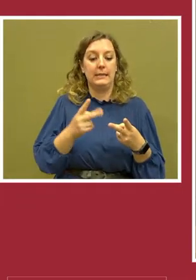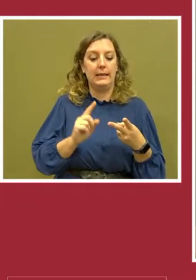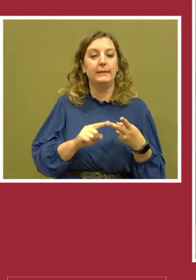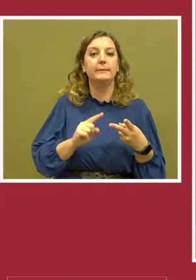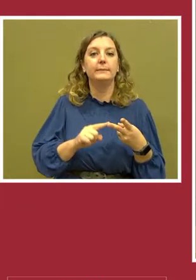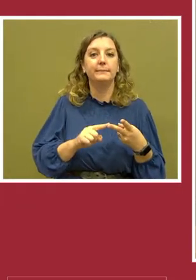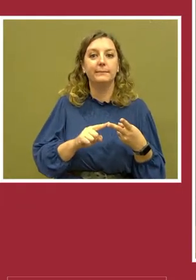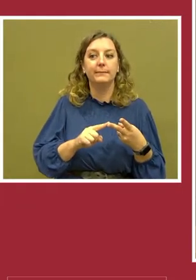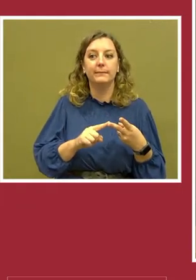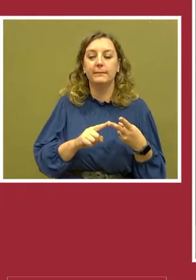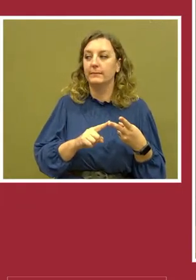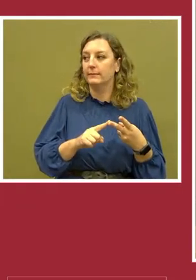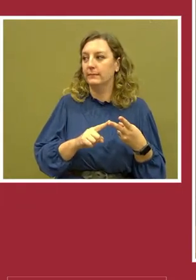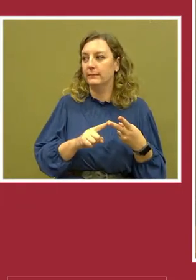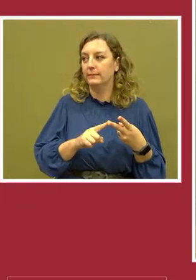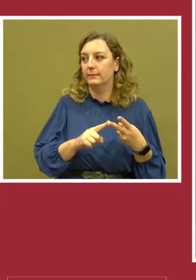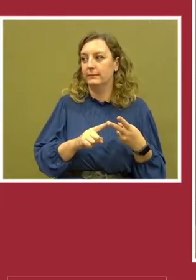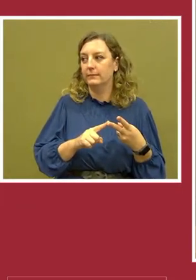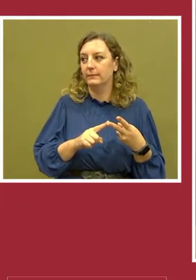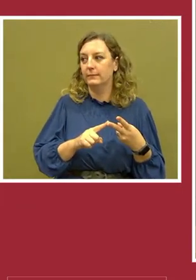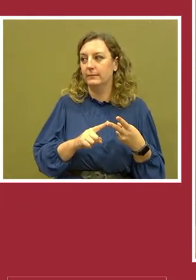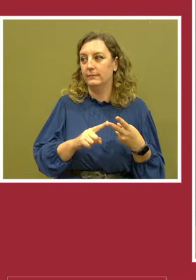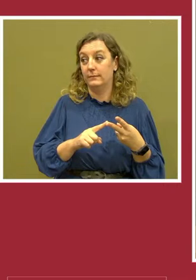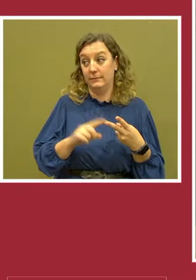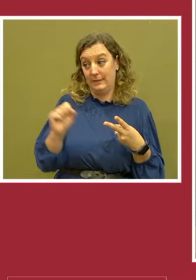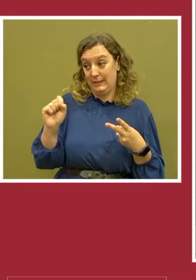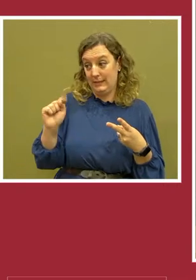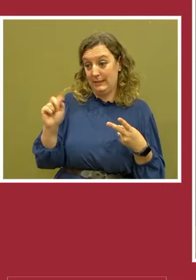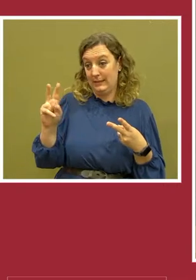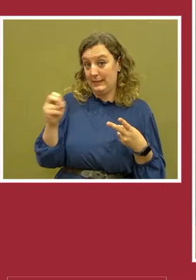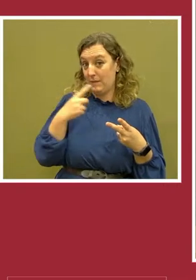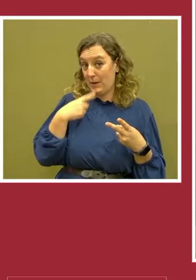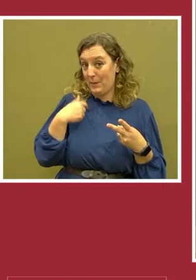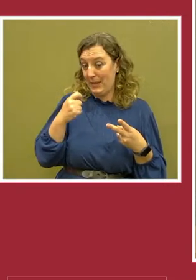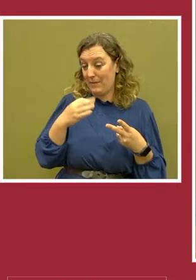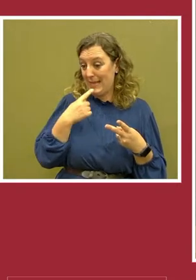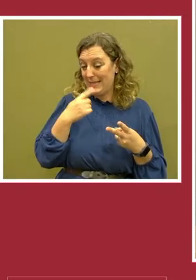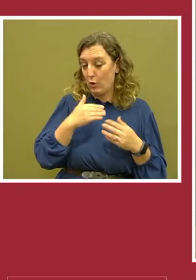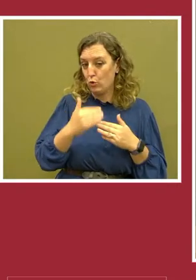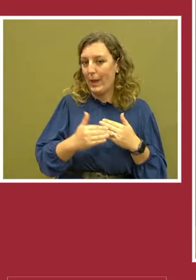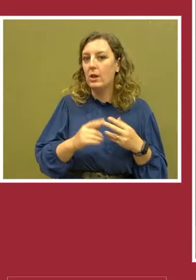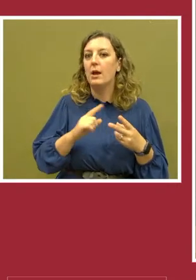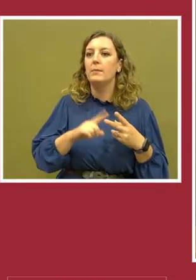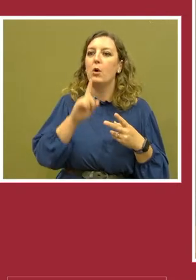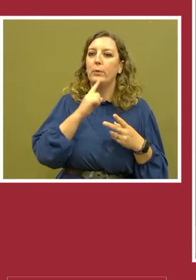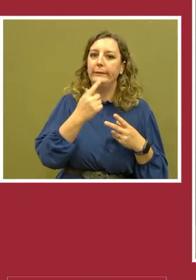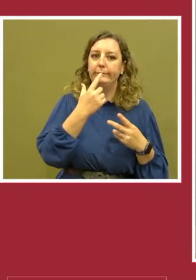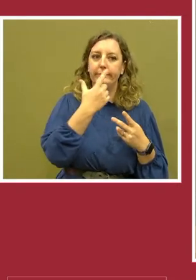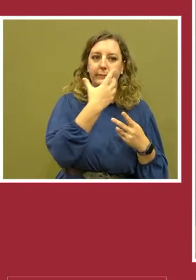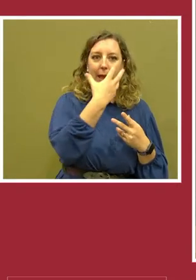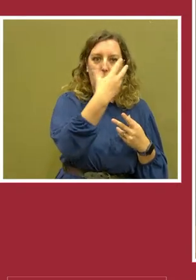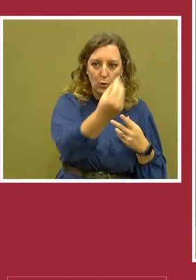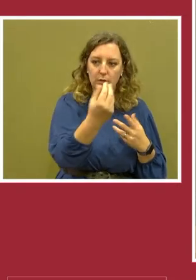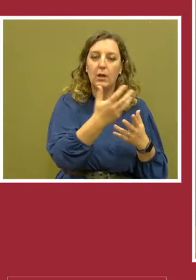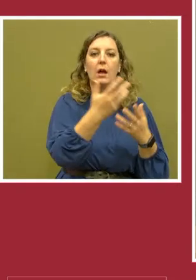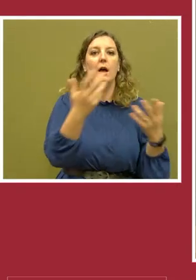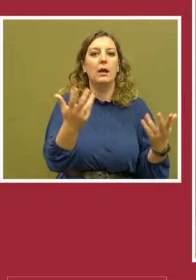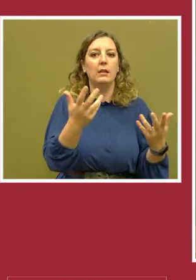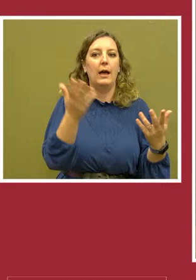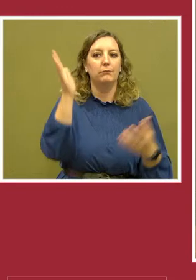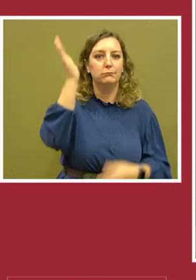has just been, and I'll try and leave, Steve, you just tell me if I'm saying too much, but really getting out there and doing a lot